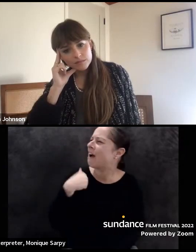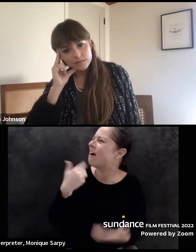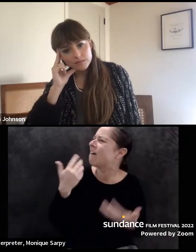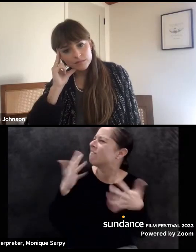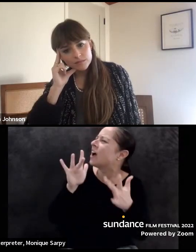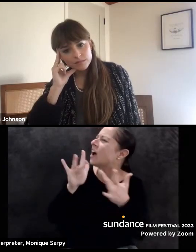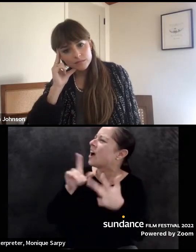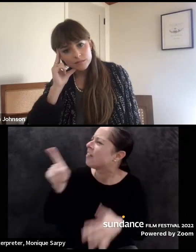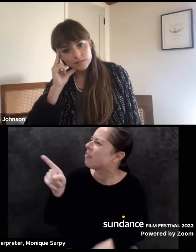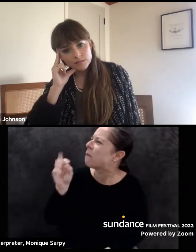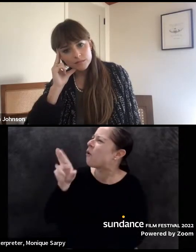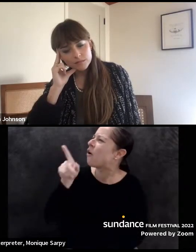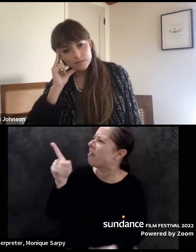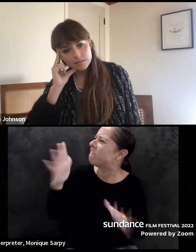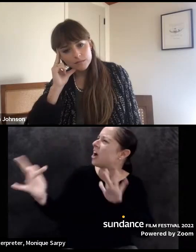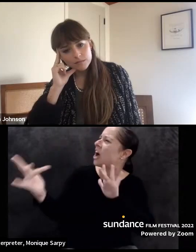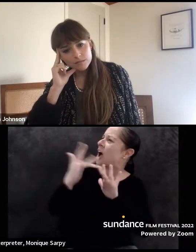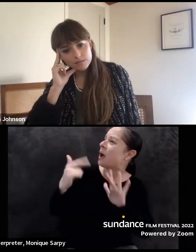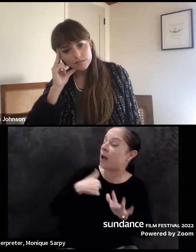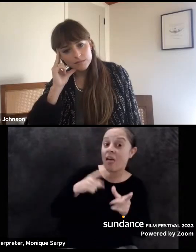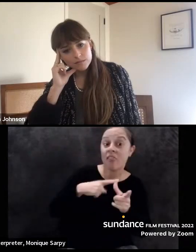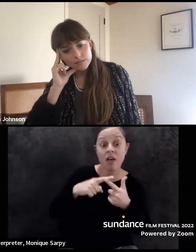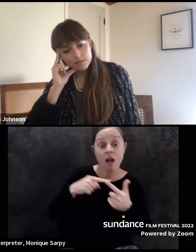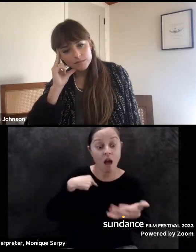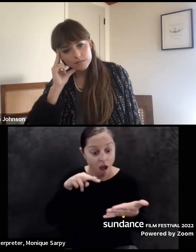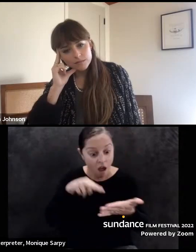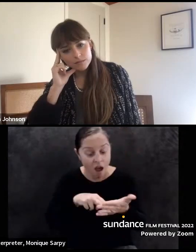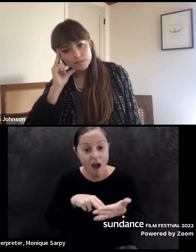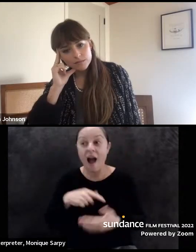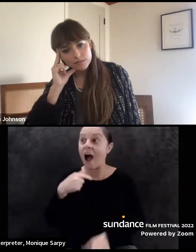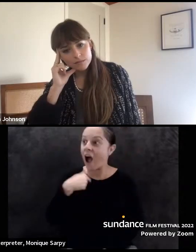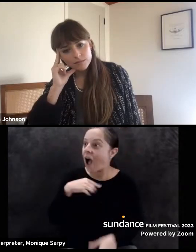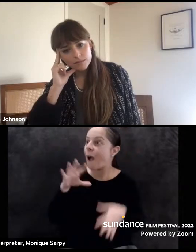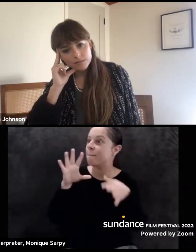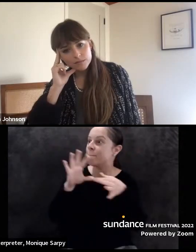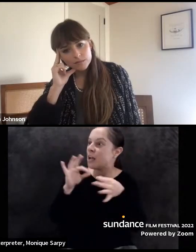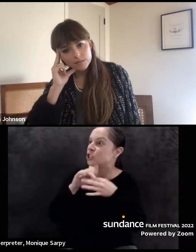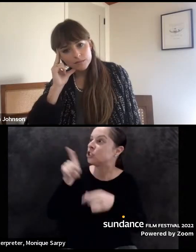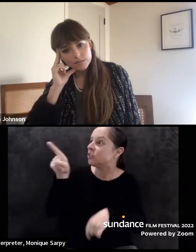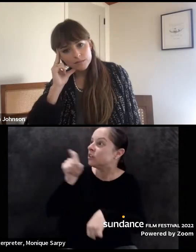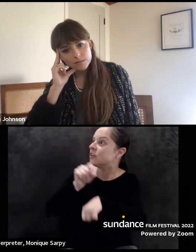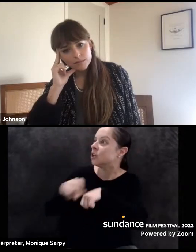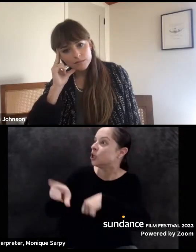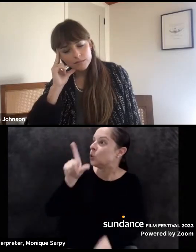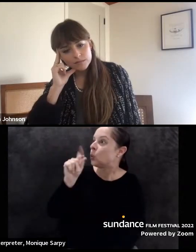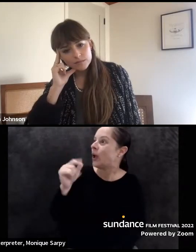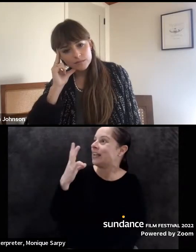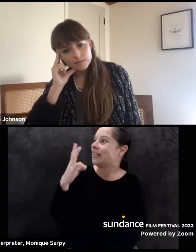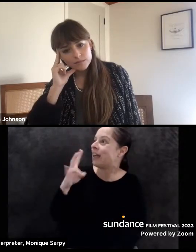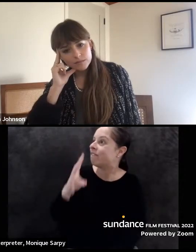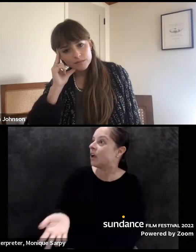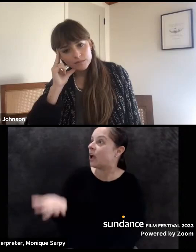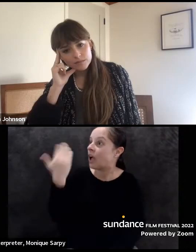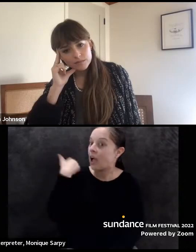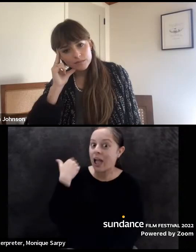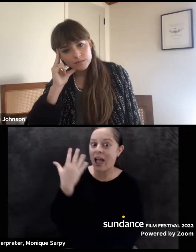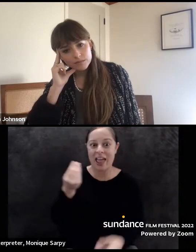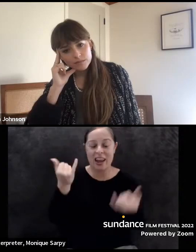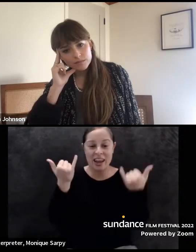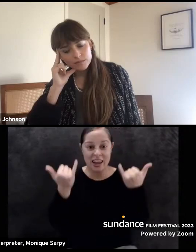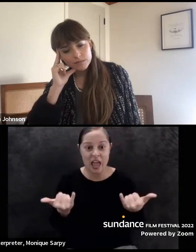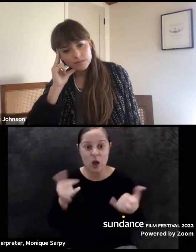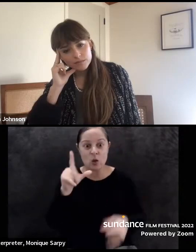ever contacted me? And then I went and I was like, I messaged him back in 2017. And now